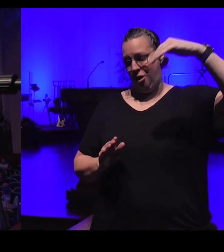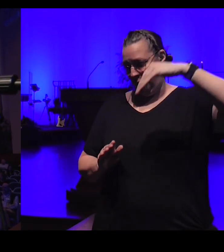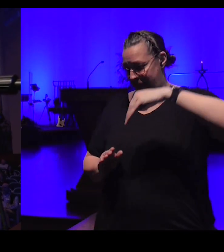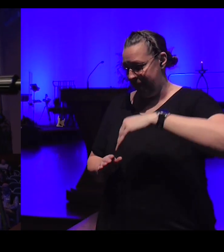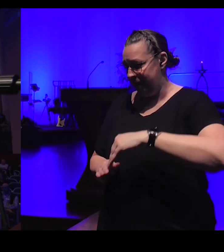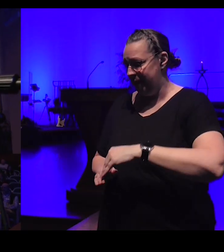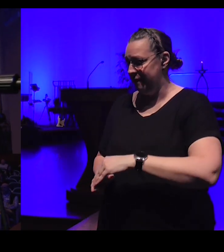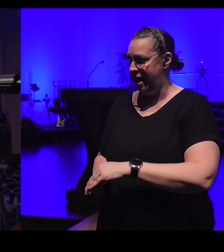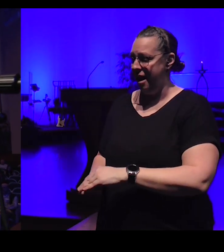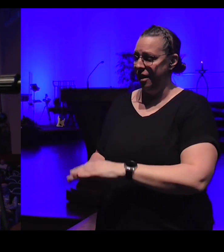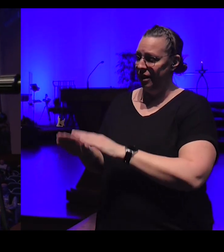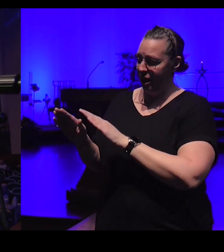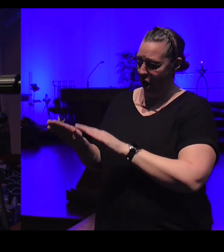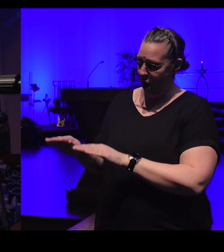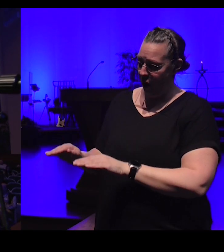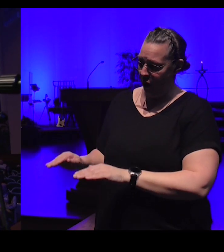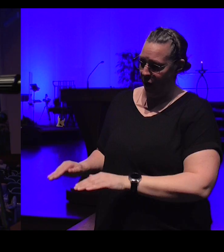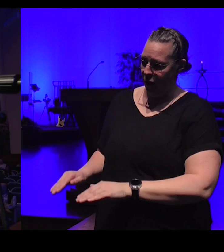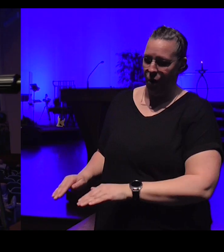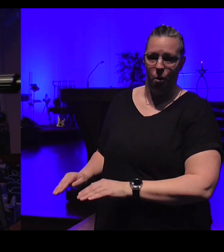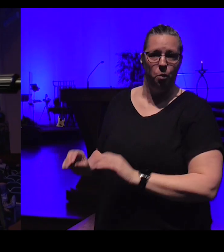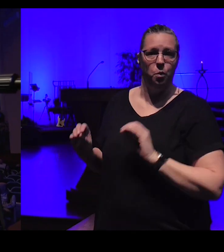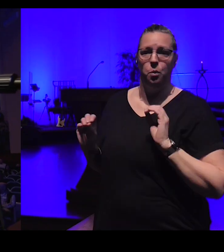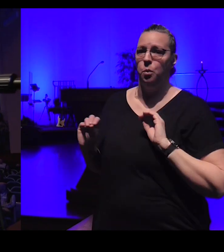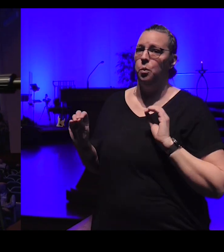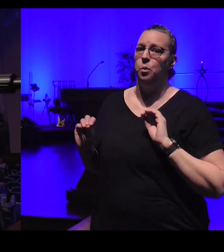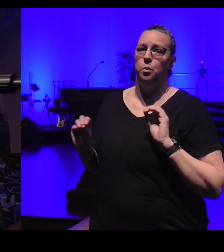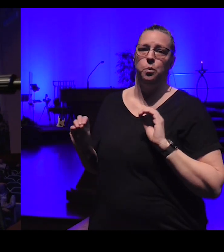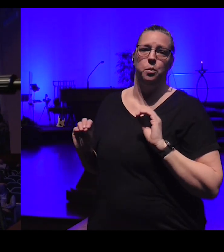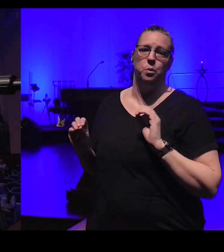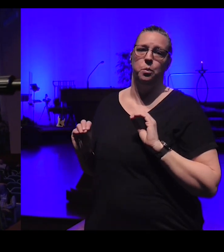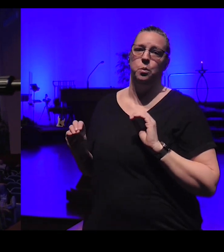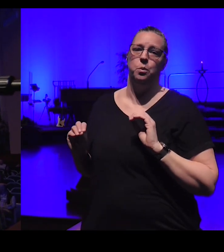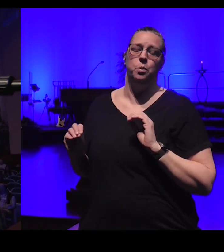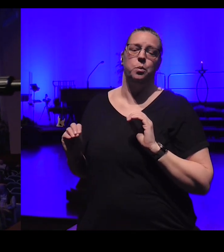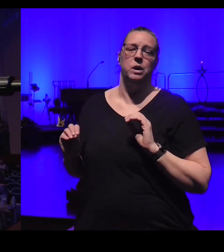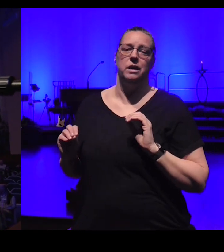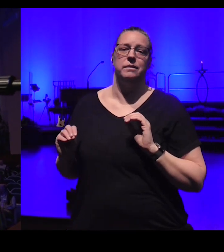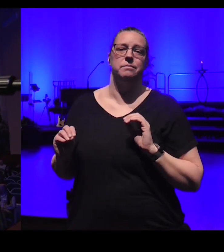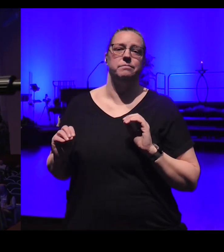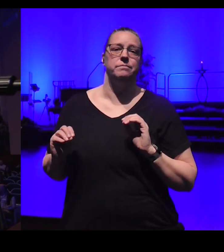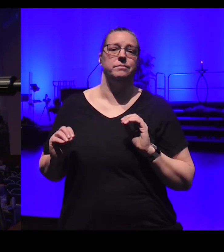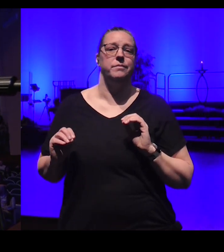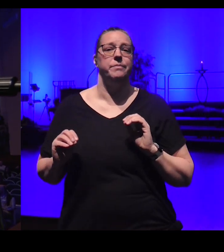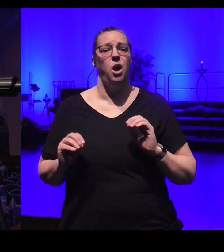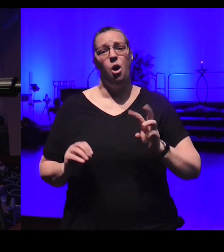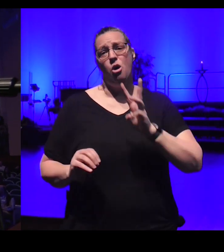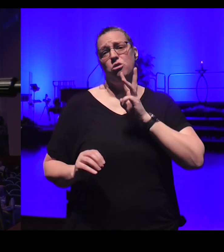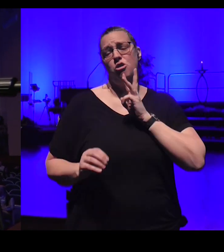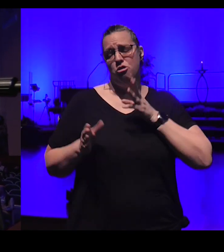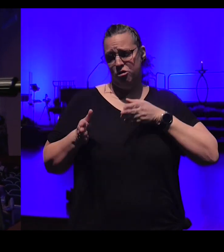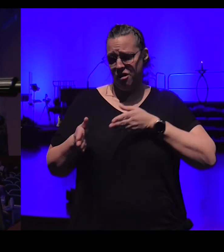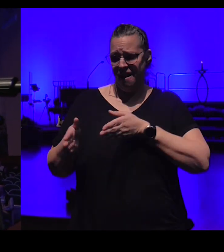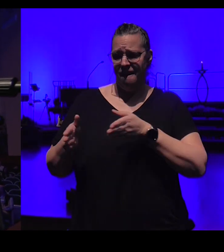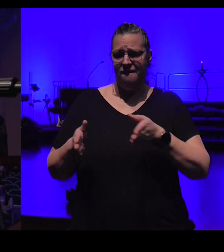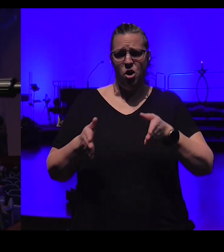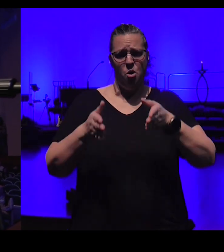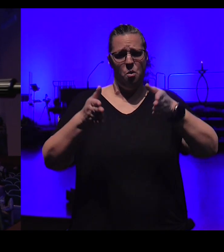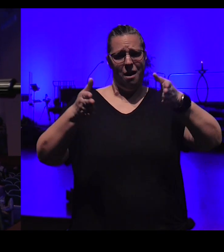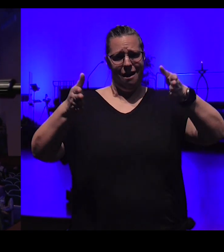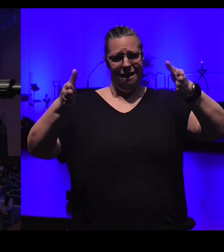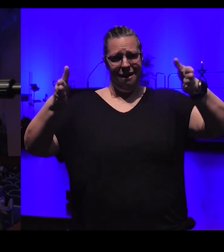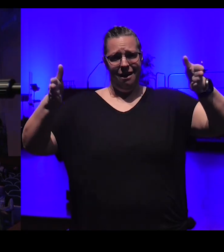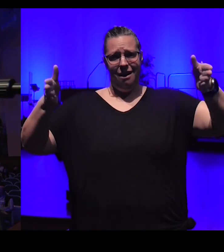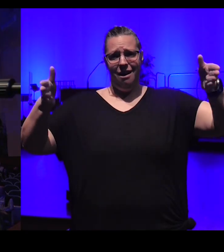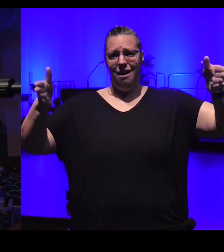ain't no valley low enough, ain't no